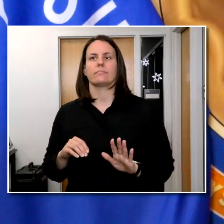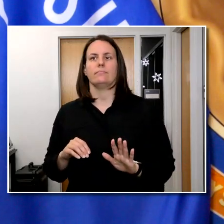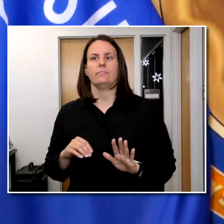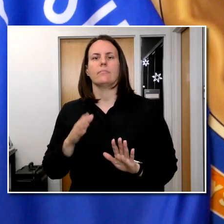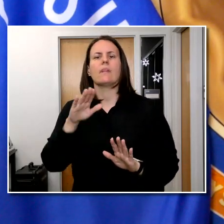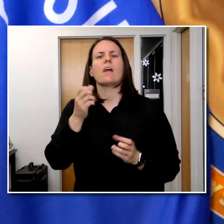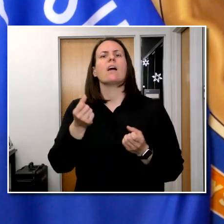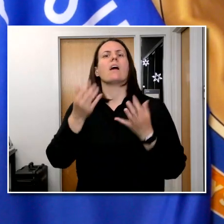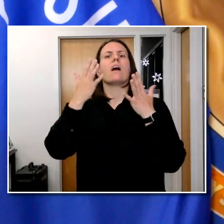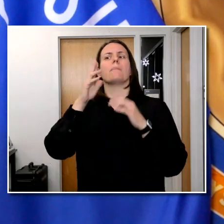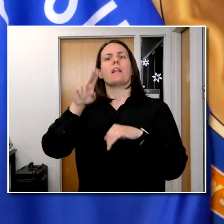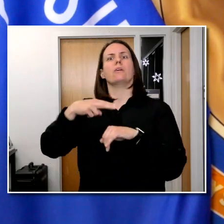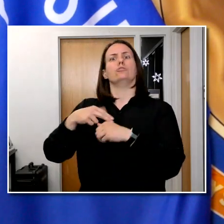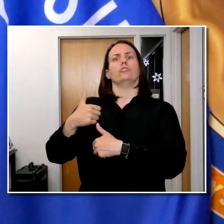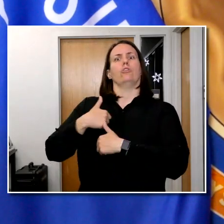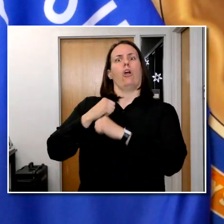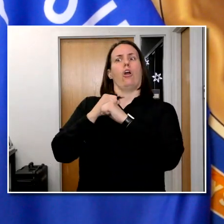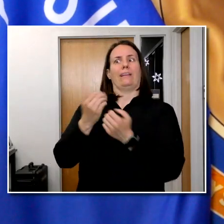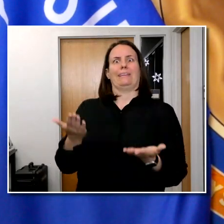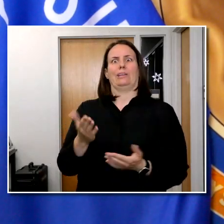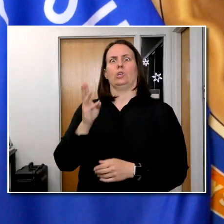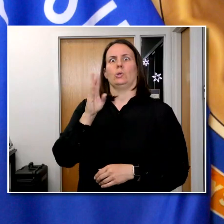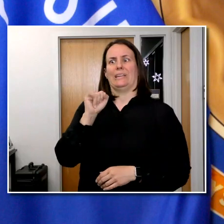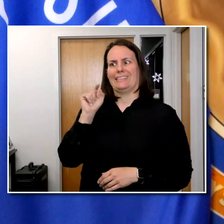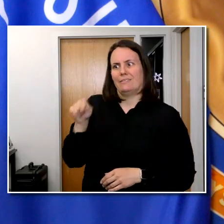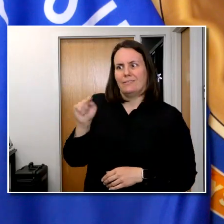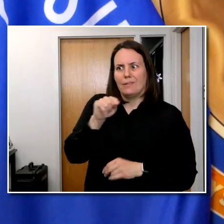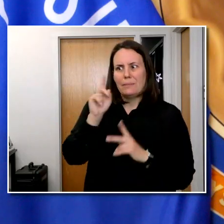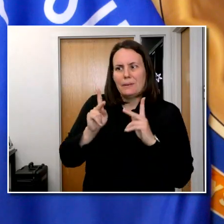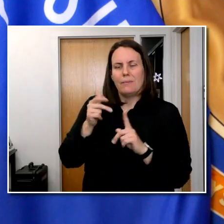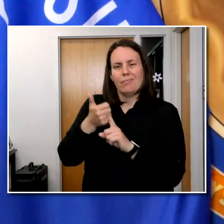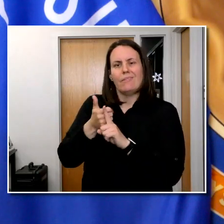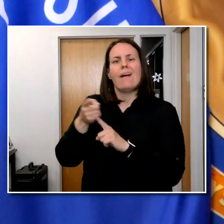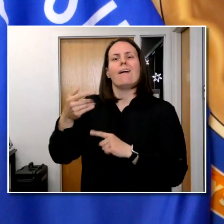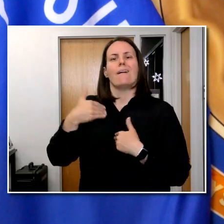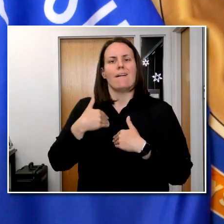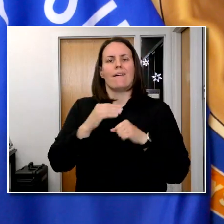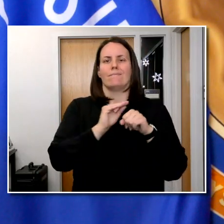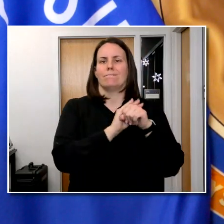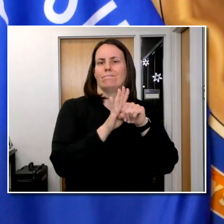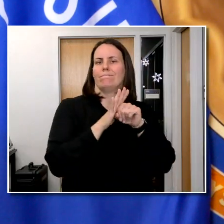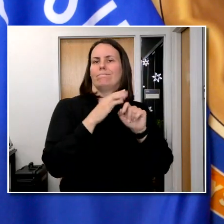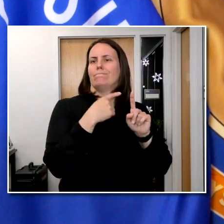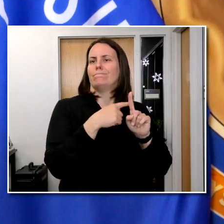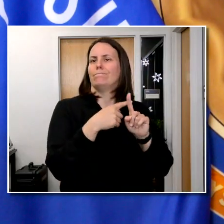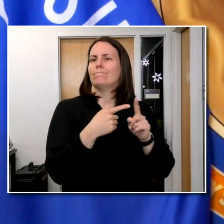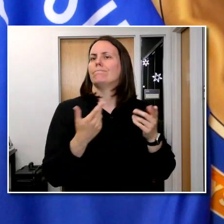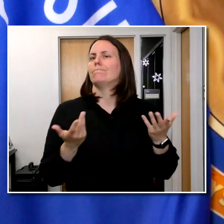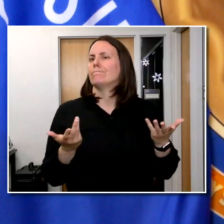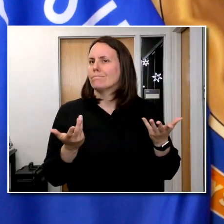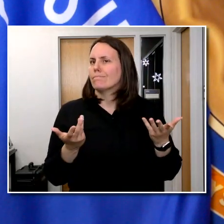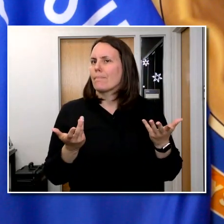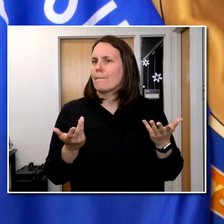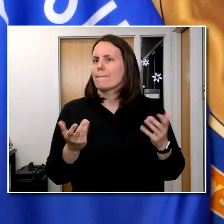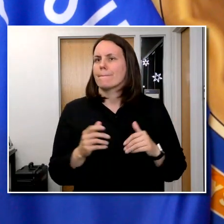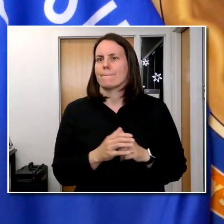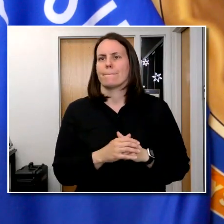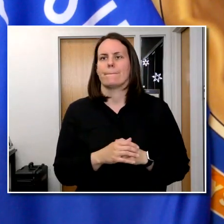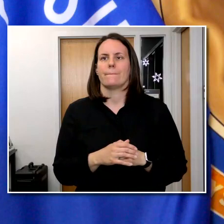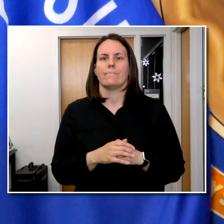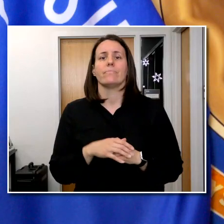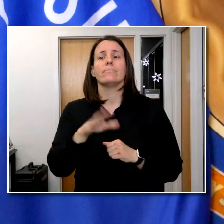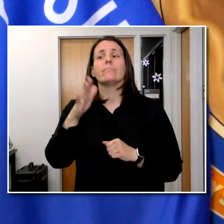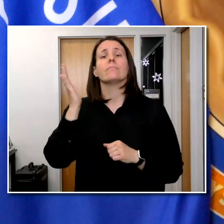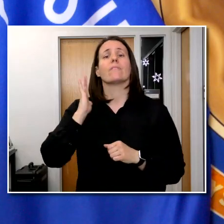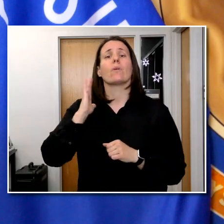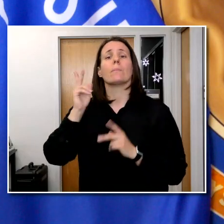coronavirus. And will any of the people who recently returned from Afghanistan, will they be used for coronavirus work at all in